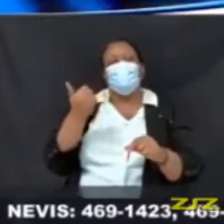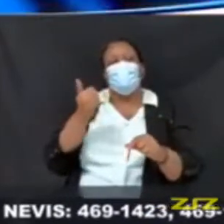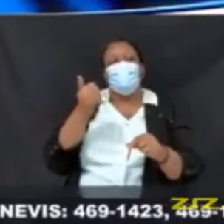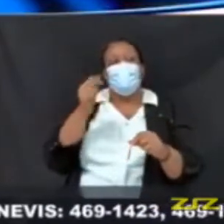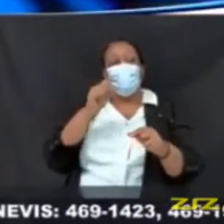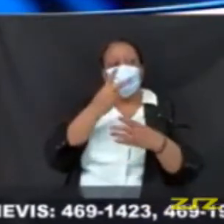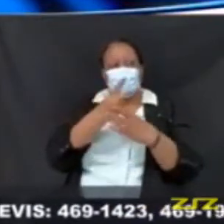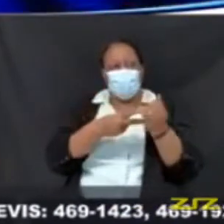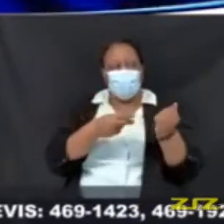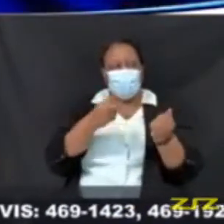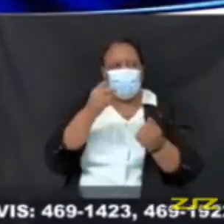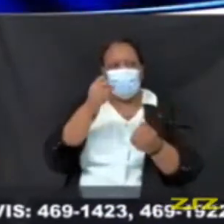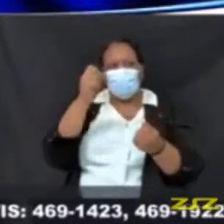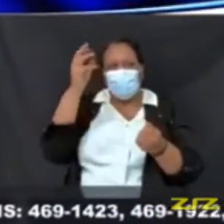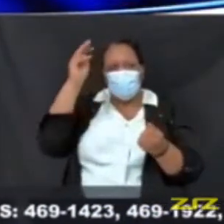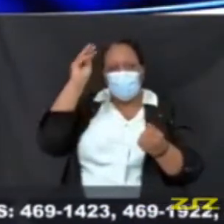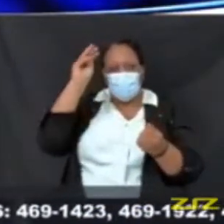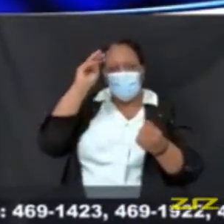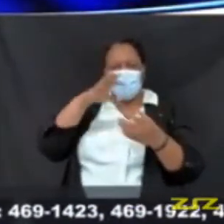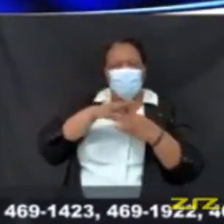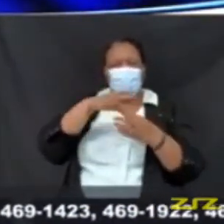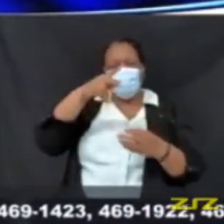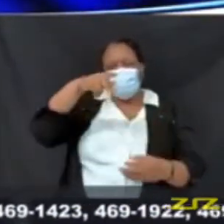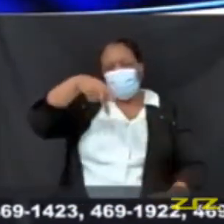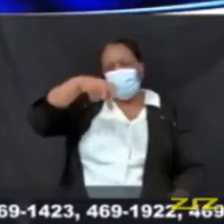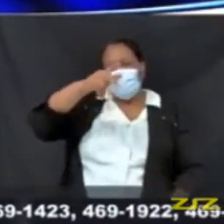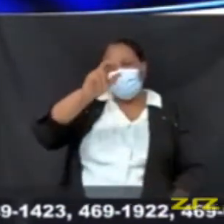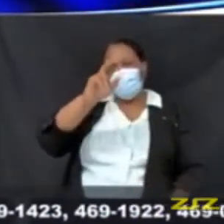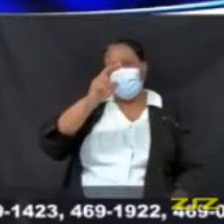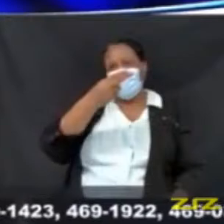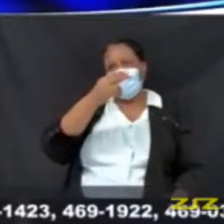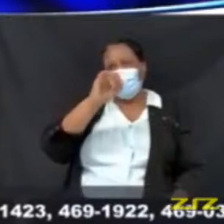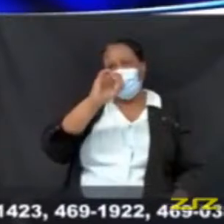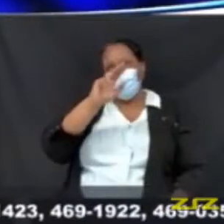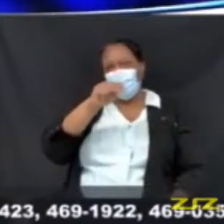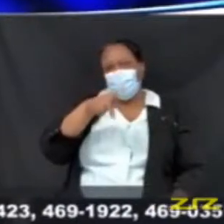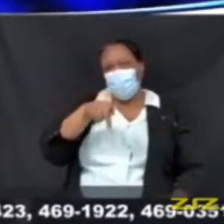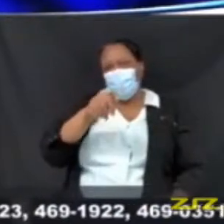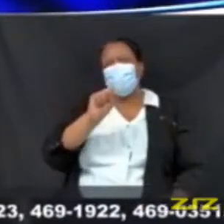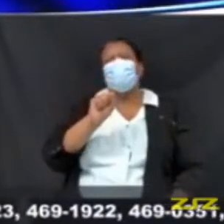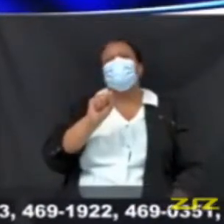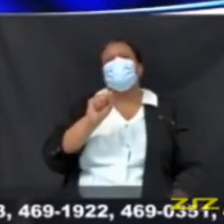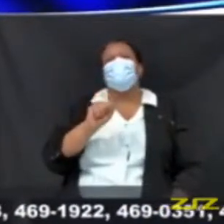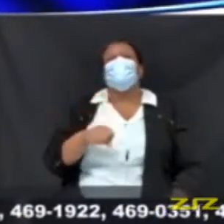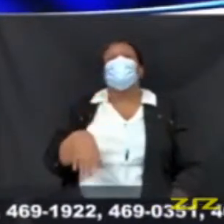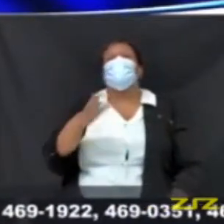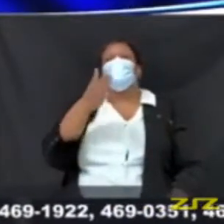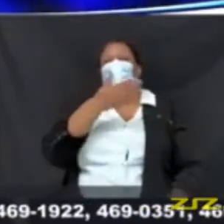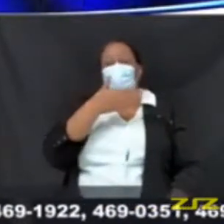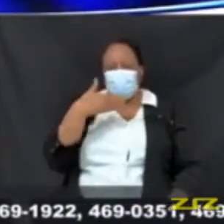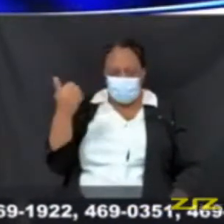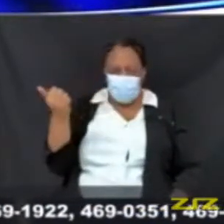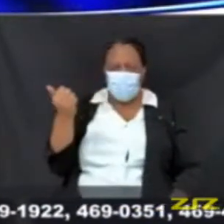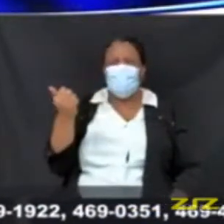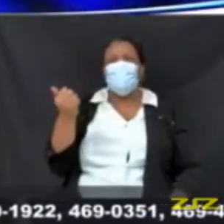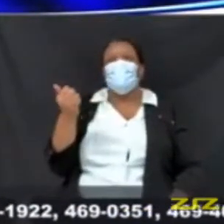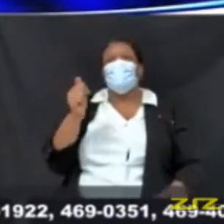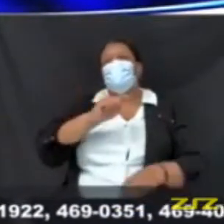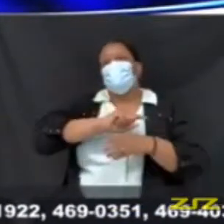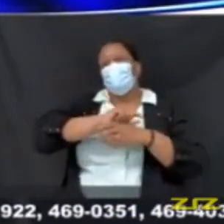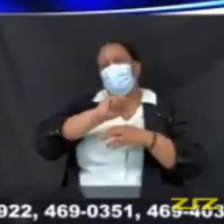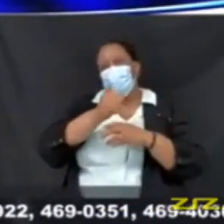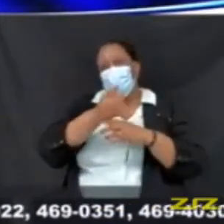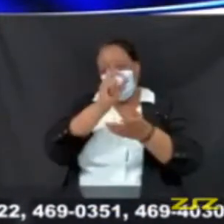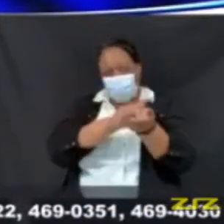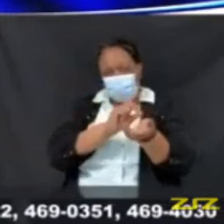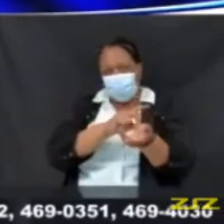Council, the Acting Medical Chief, the Medical Chief of Staff, Acting Chief Medical Officer,